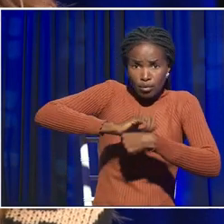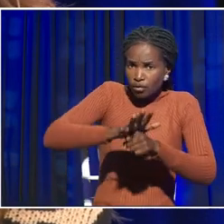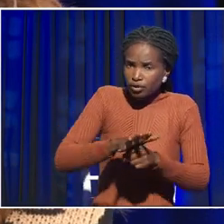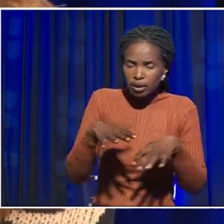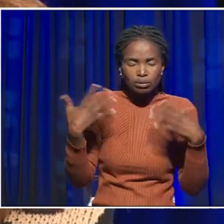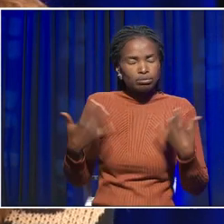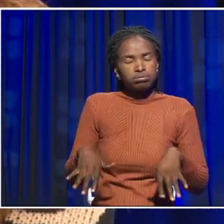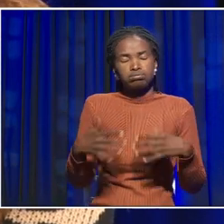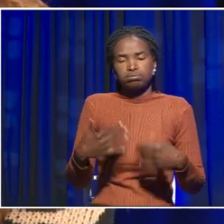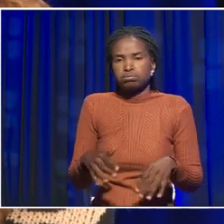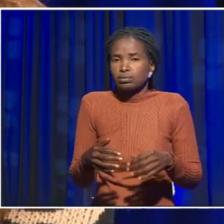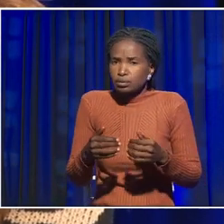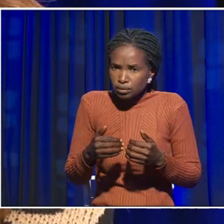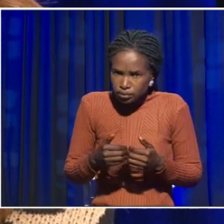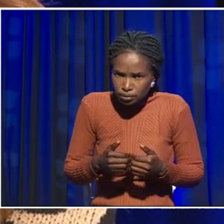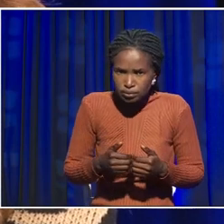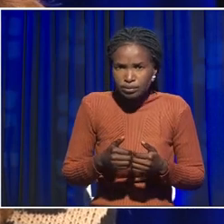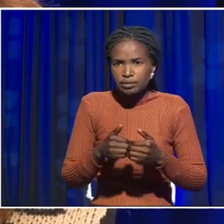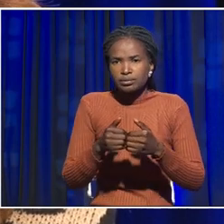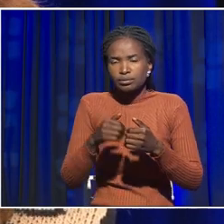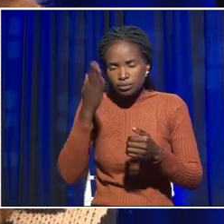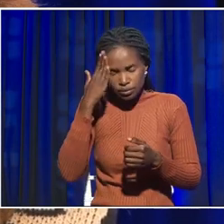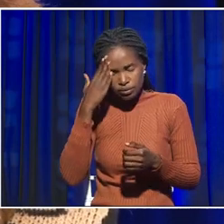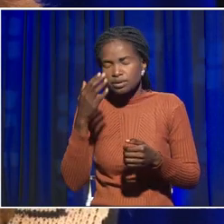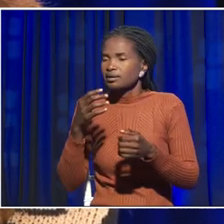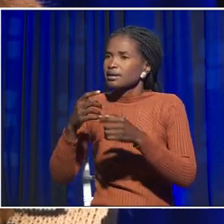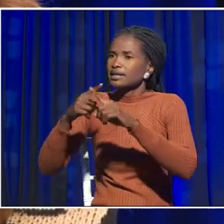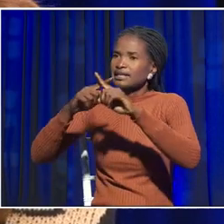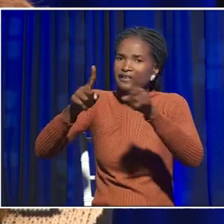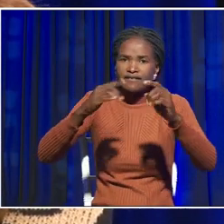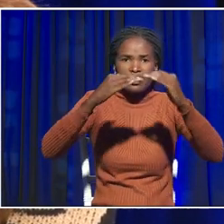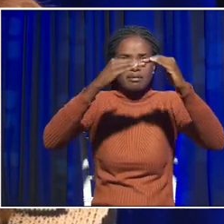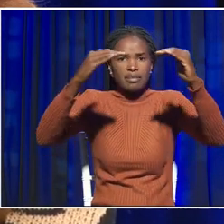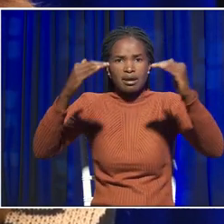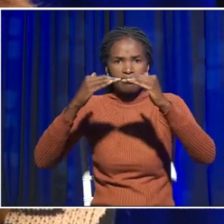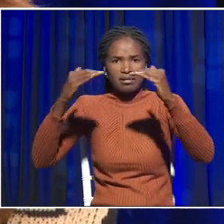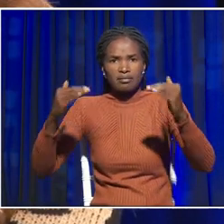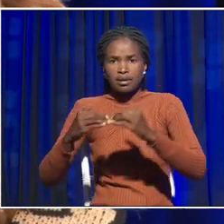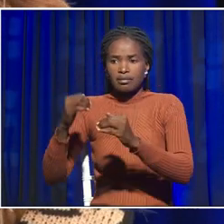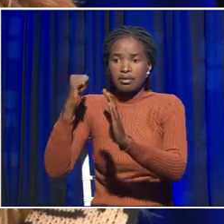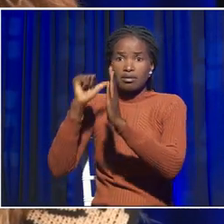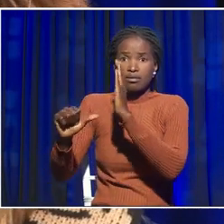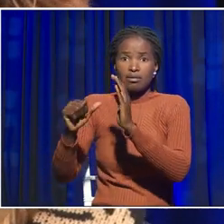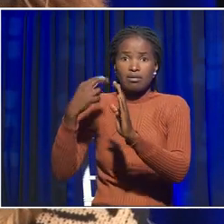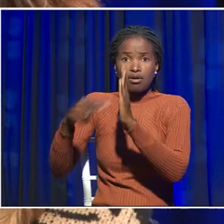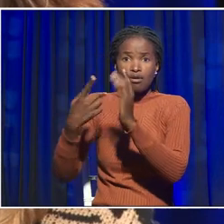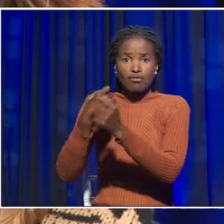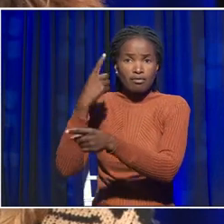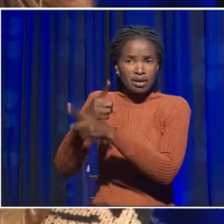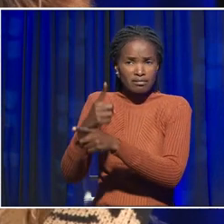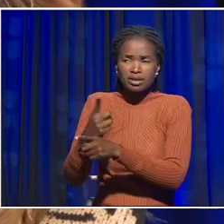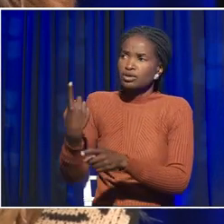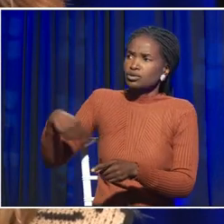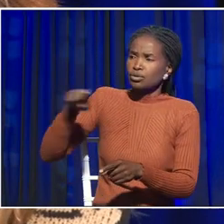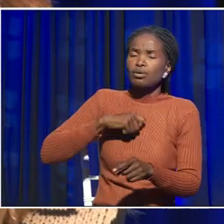obviously creating events, we are aware that we are at different stages with the measurements from governments and so forth. We will need to